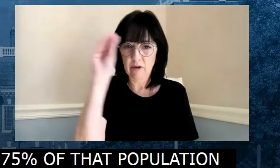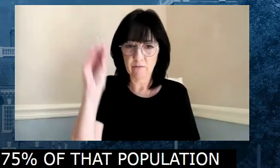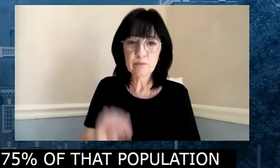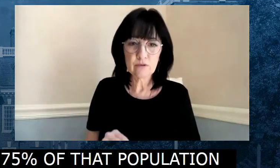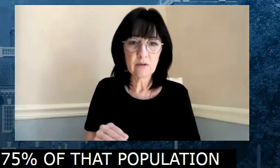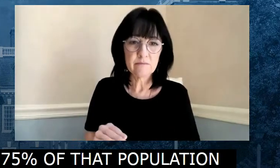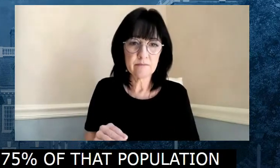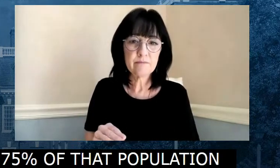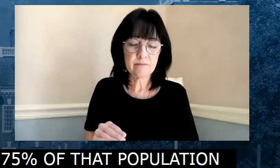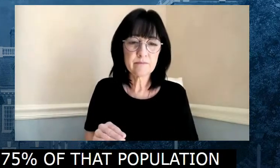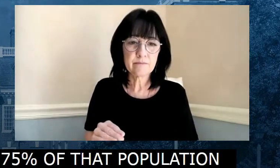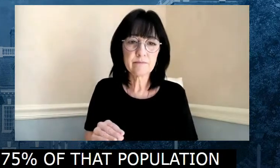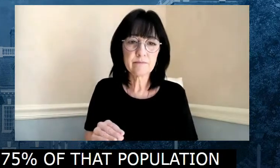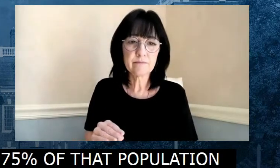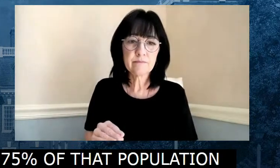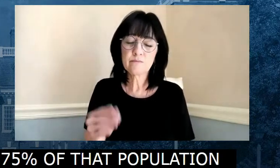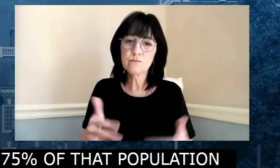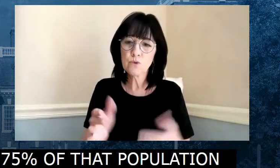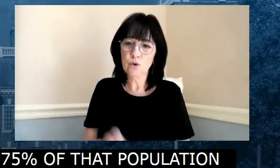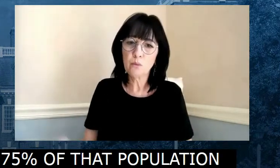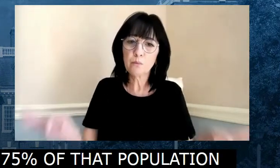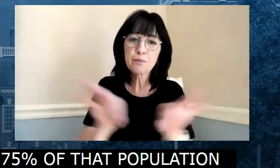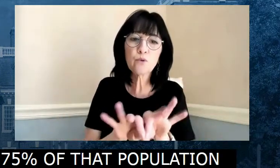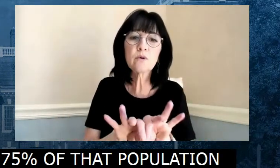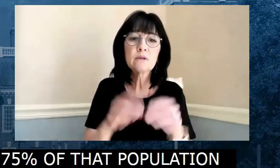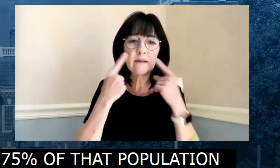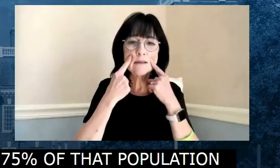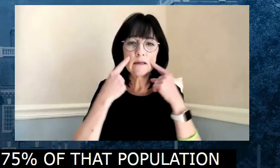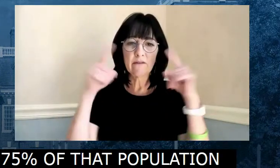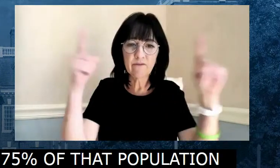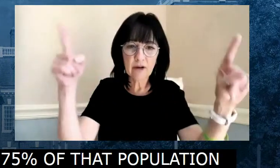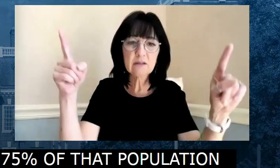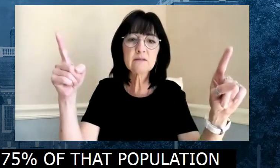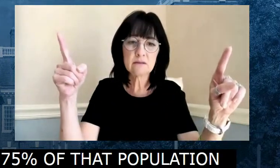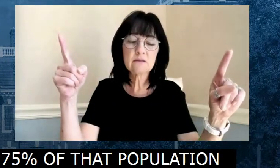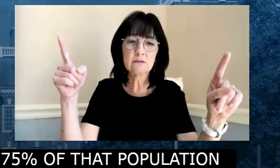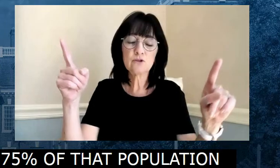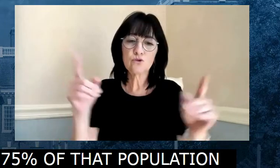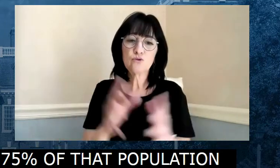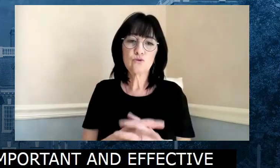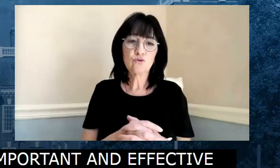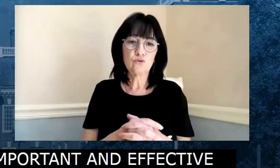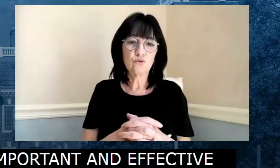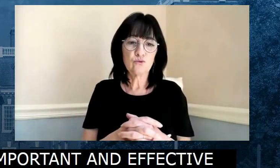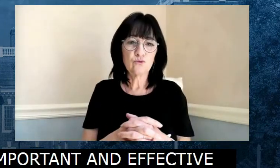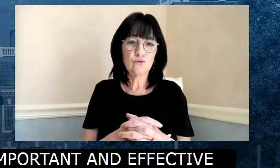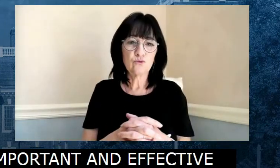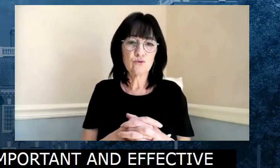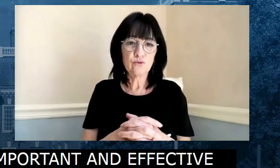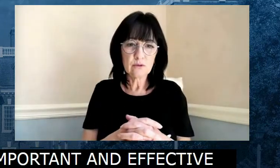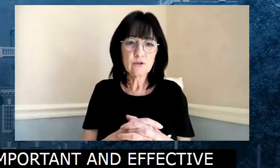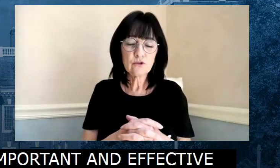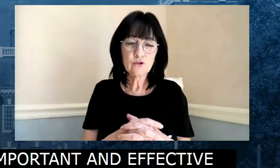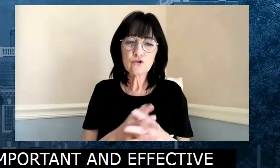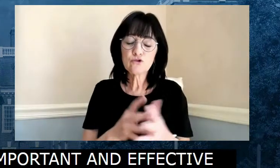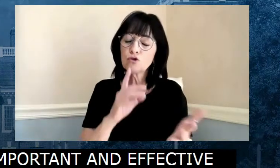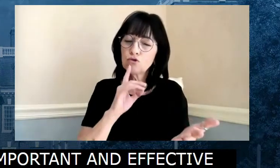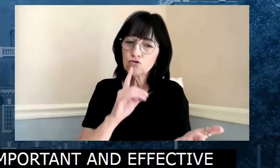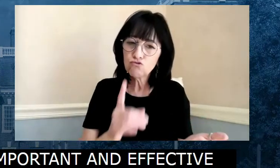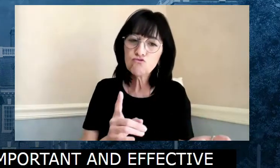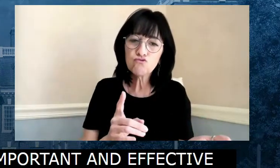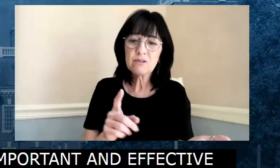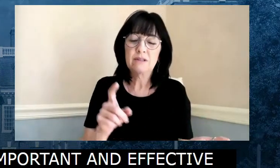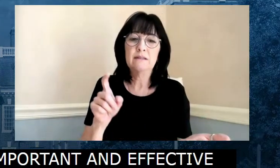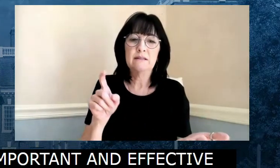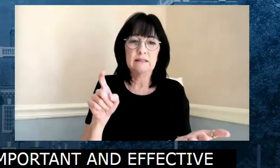these very important and effective vaccines. So we really got to lean into getting as many people as